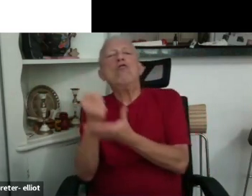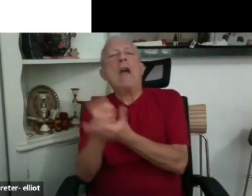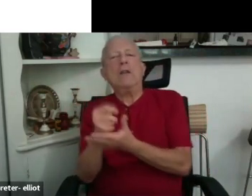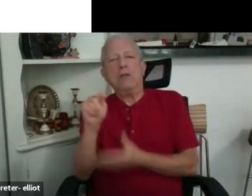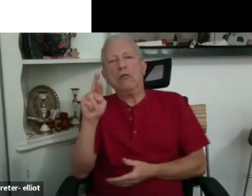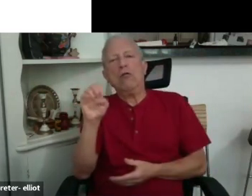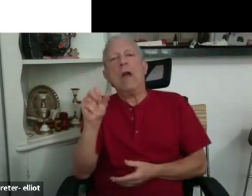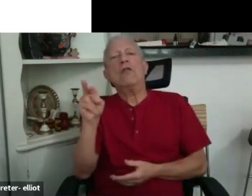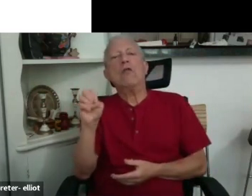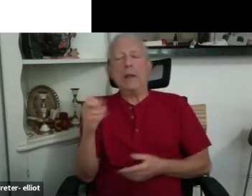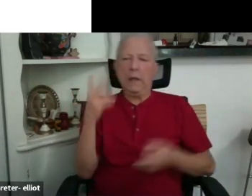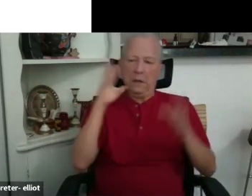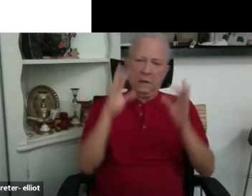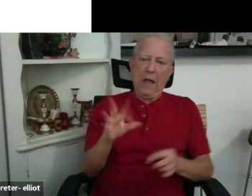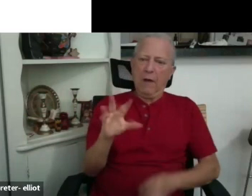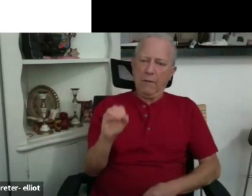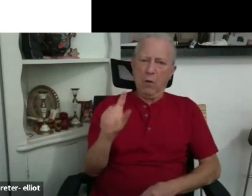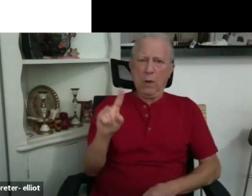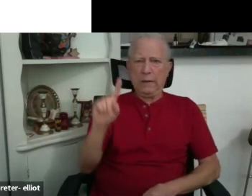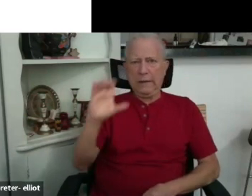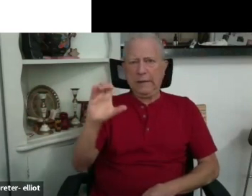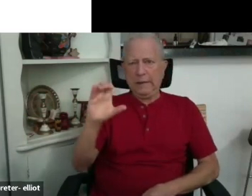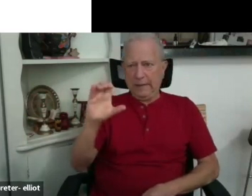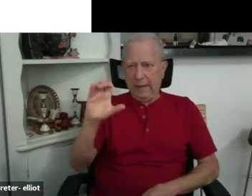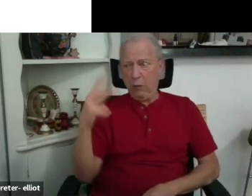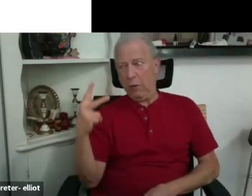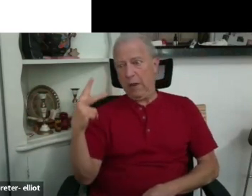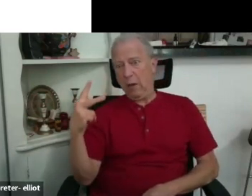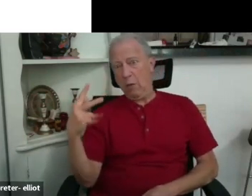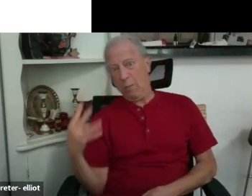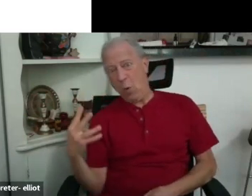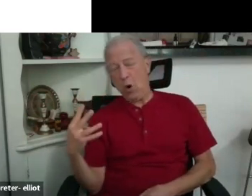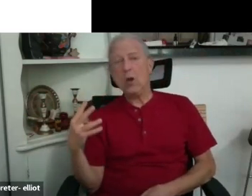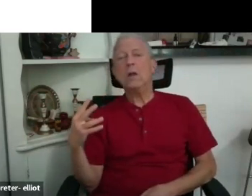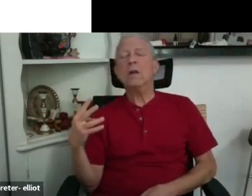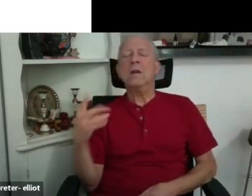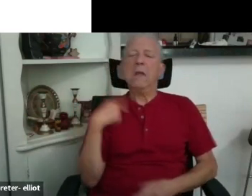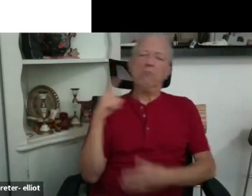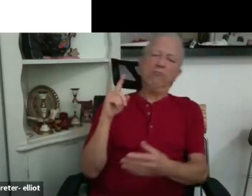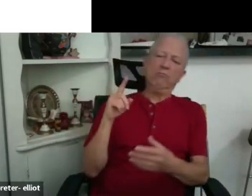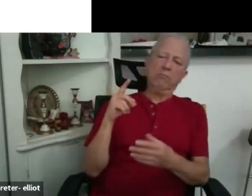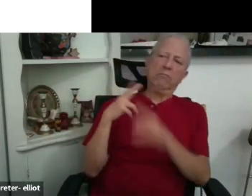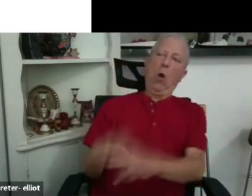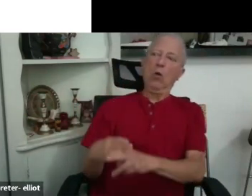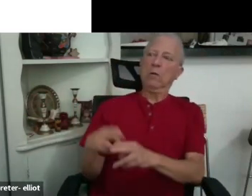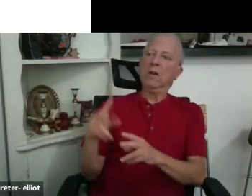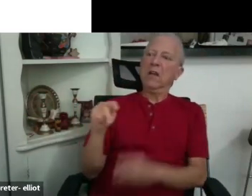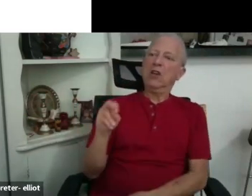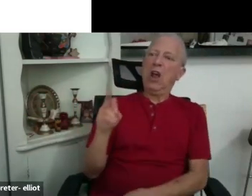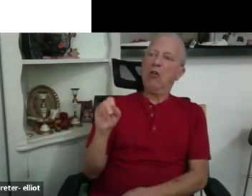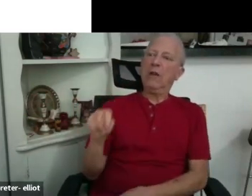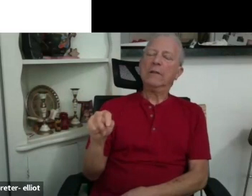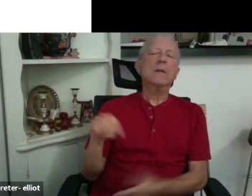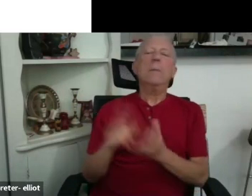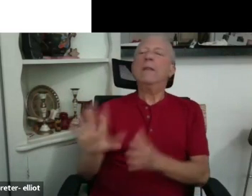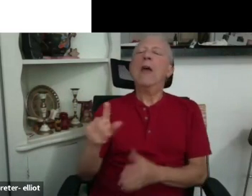501(c)(2), C3, C4 organization to be a terrorist organization, its tax-exempt